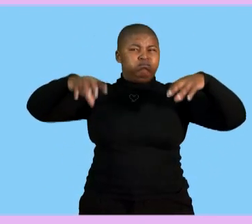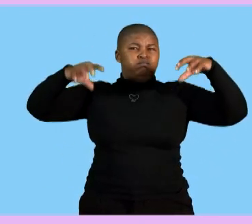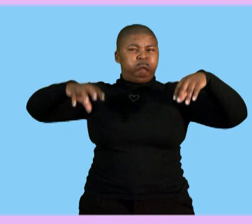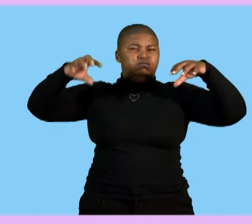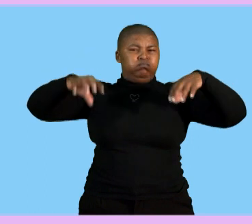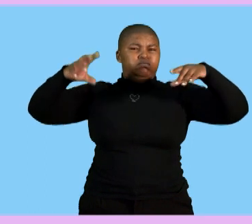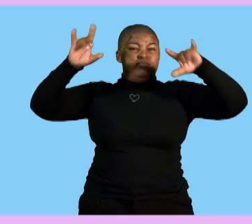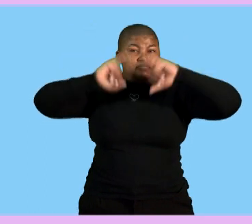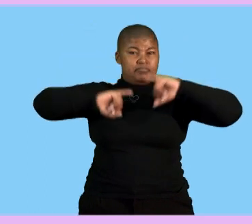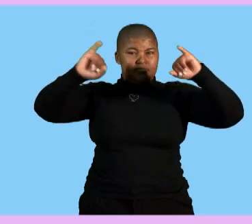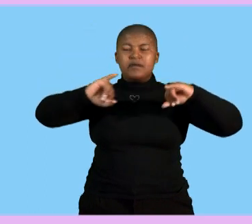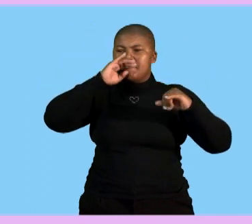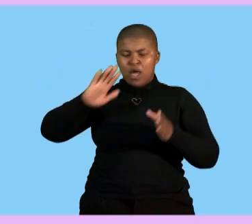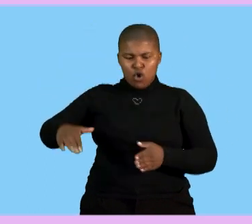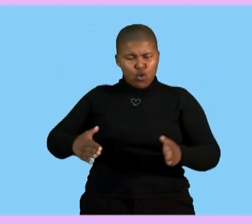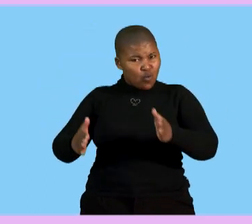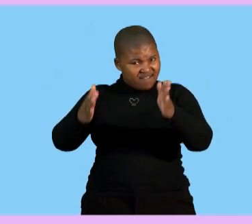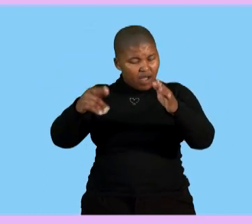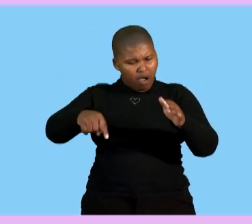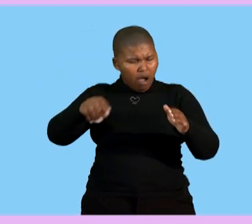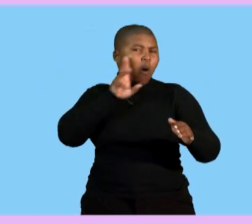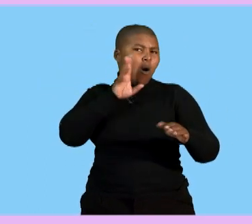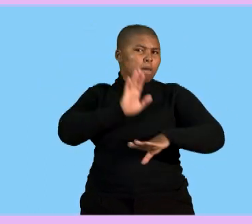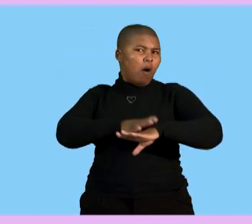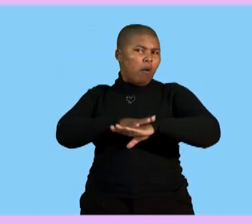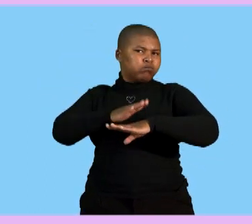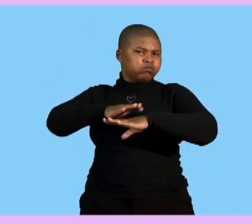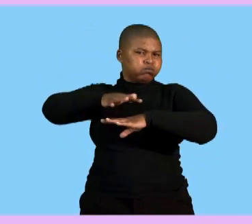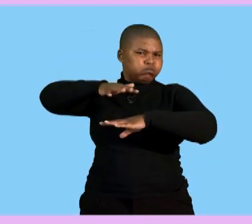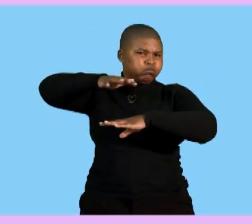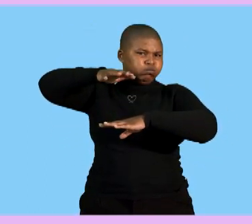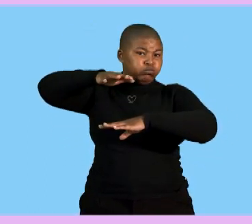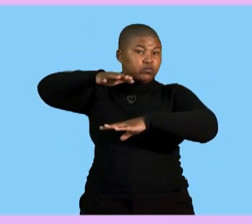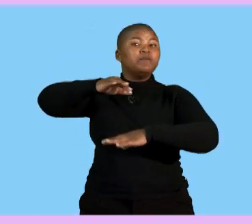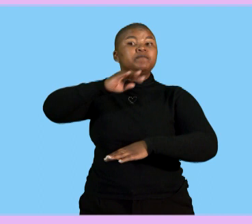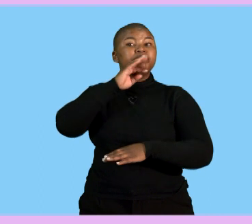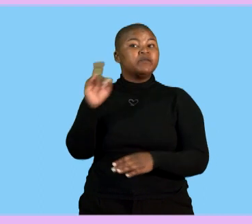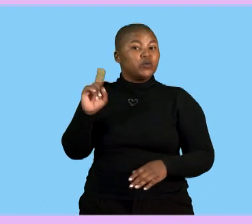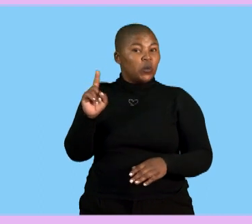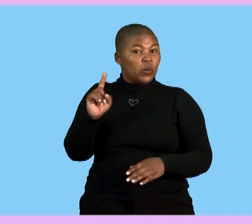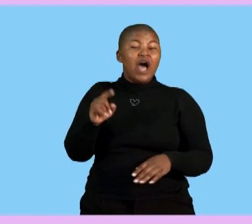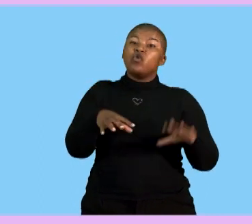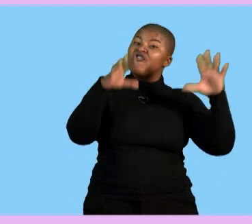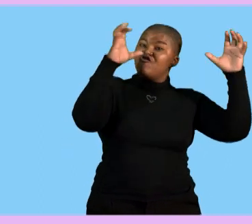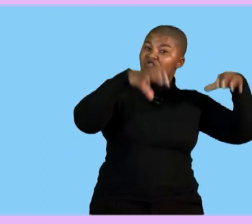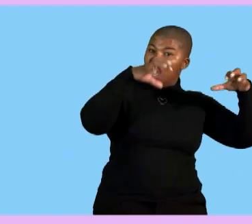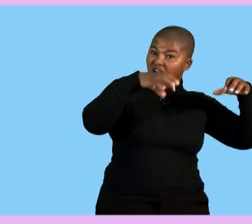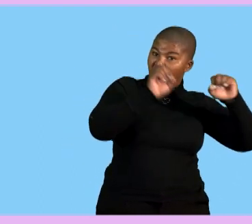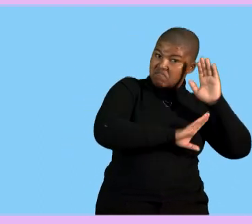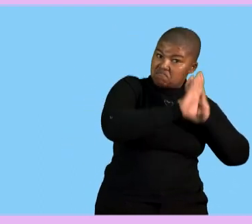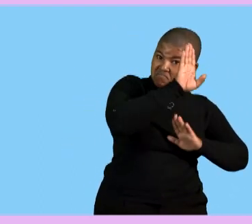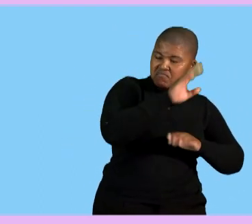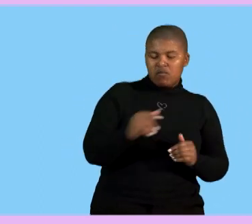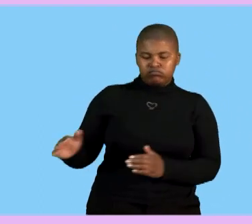of water in the dams of the same area, meaning here the variables will be rainfall